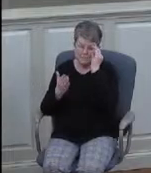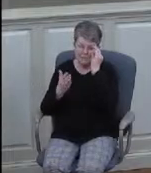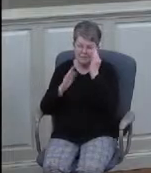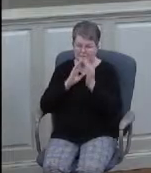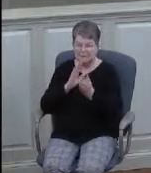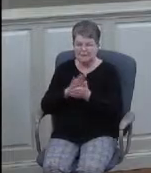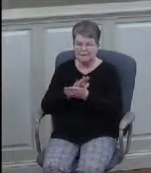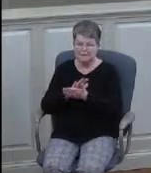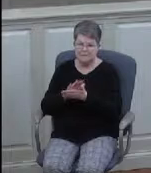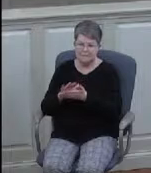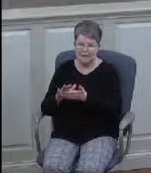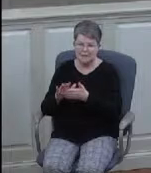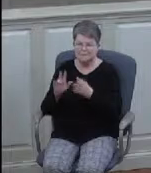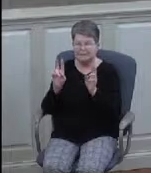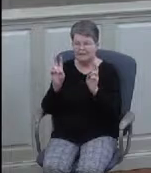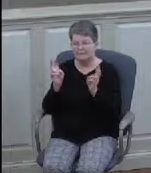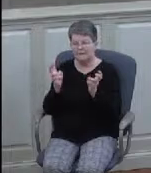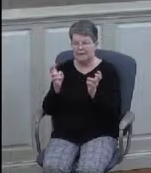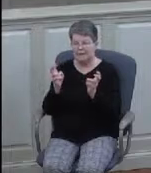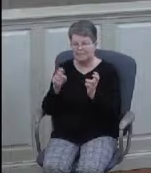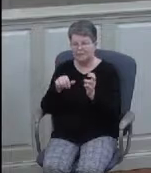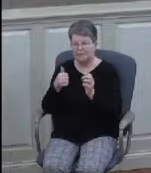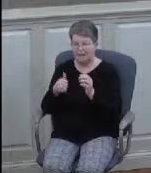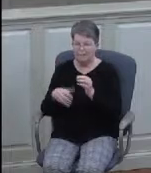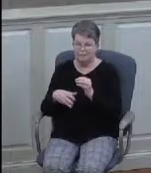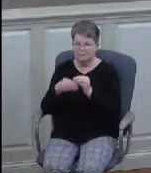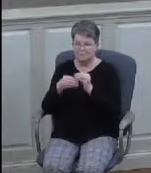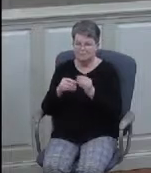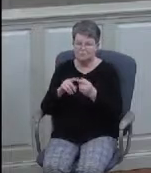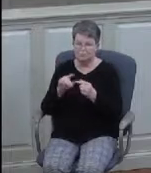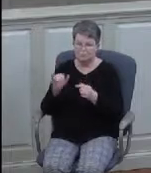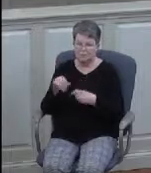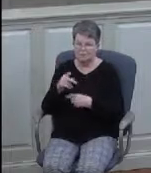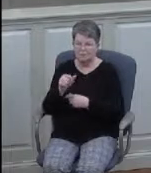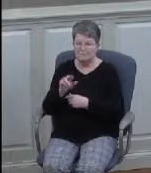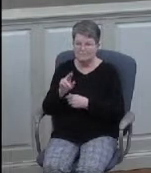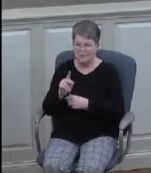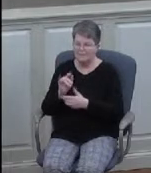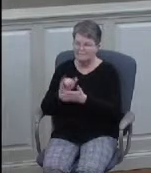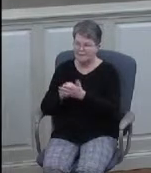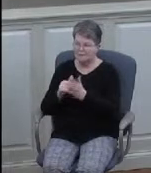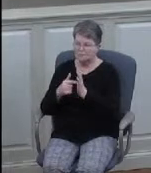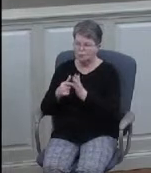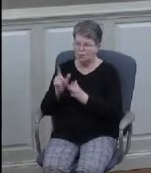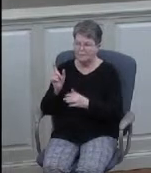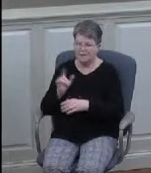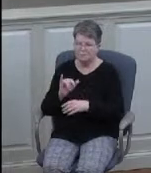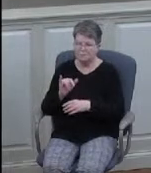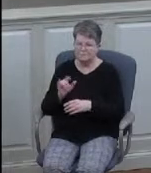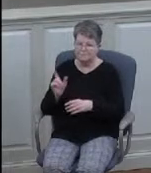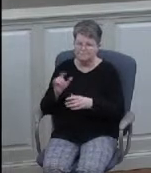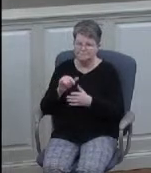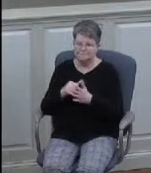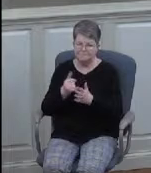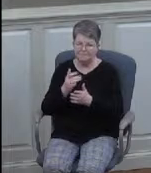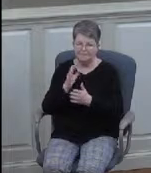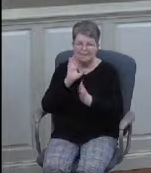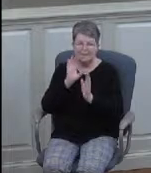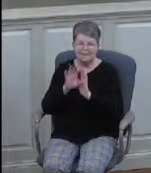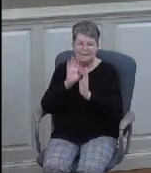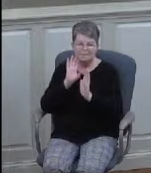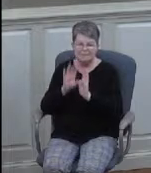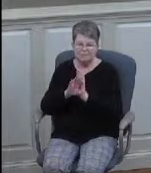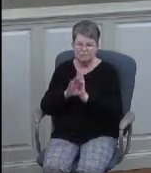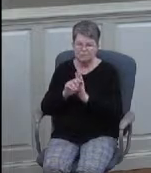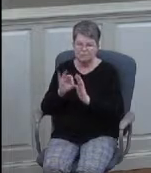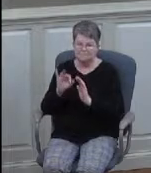nice theme and another addition to this park. So that's shown on here as well. And these are just some images of that